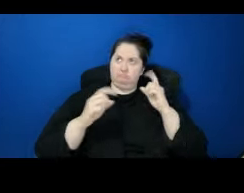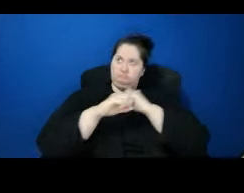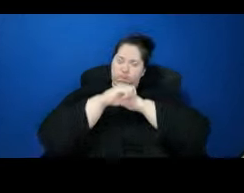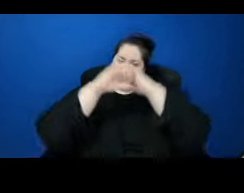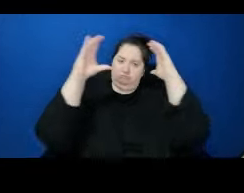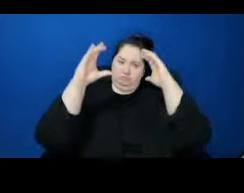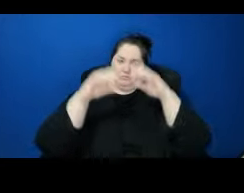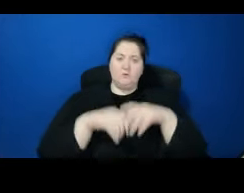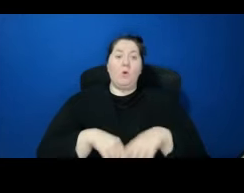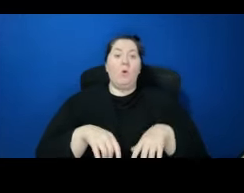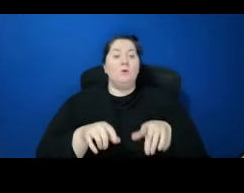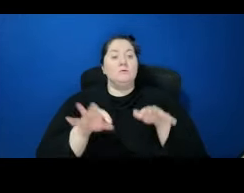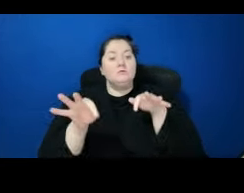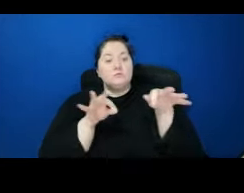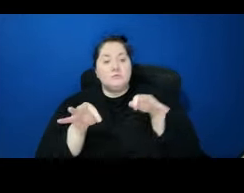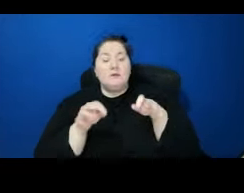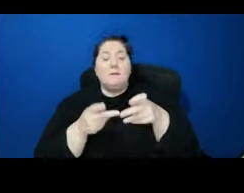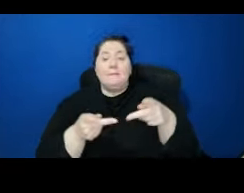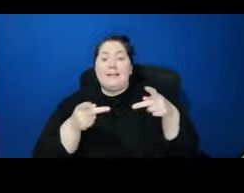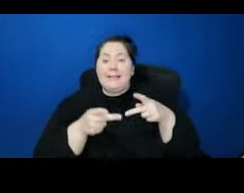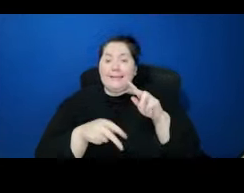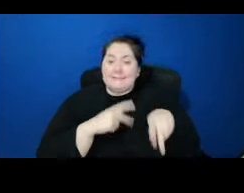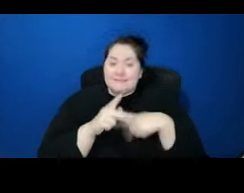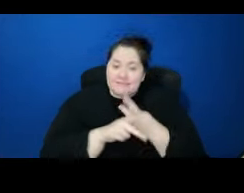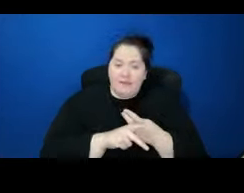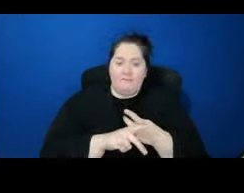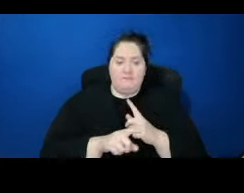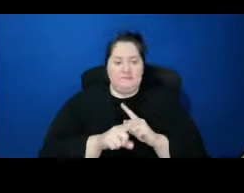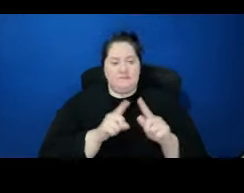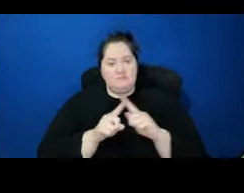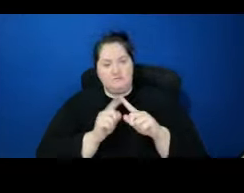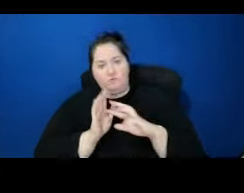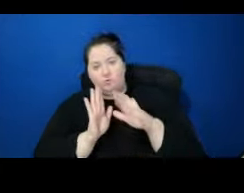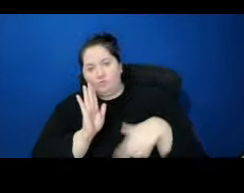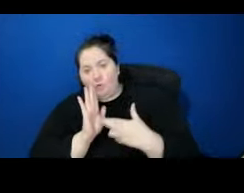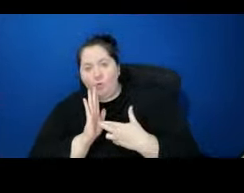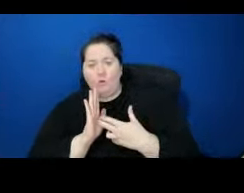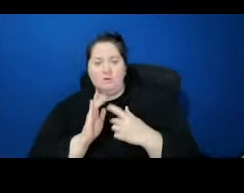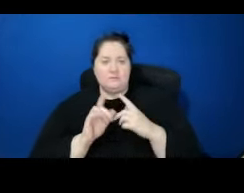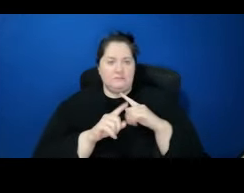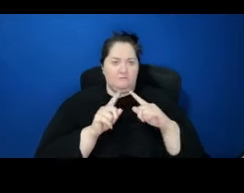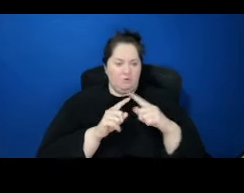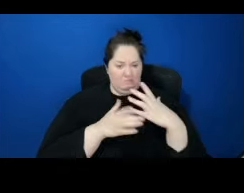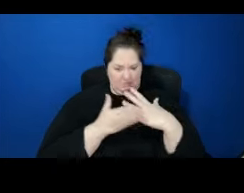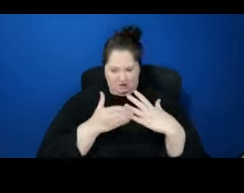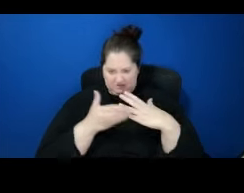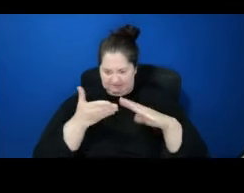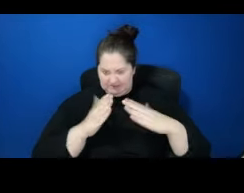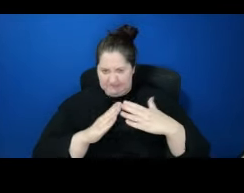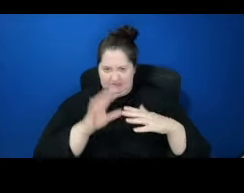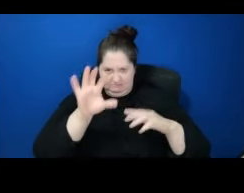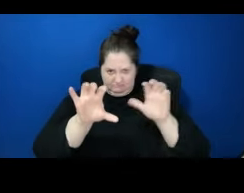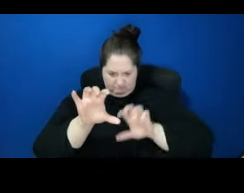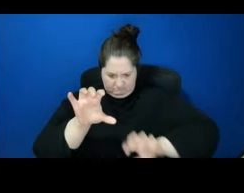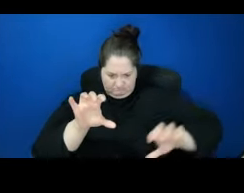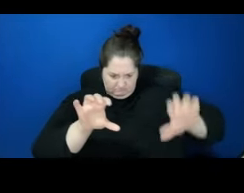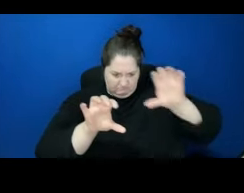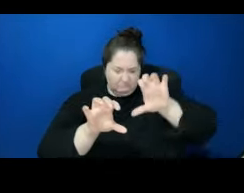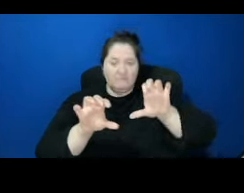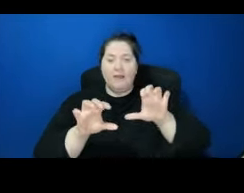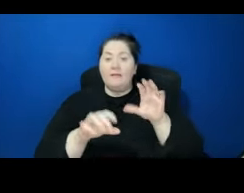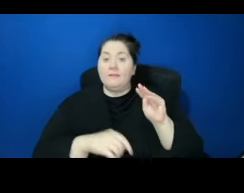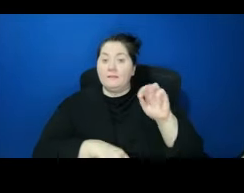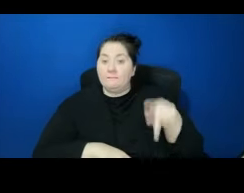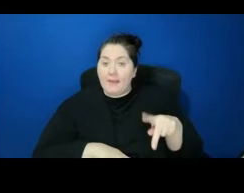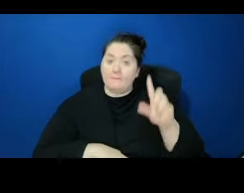of place types that talk about the different role that different parts of the city will have, and then a map that shows where we propose to locate